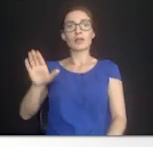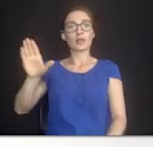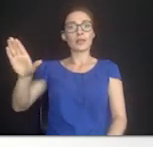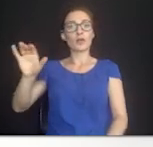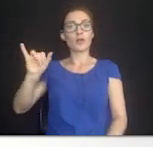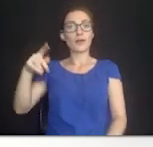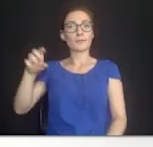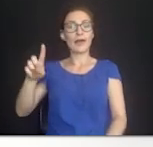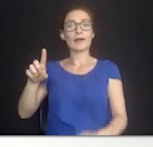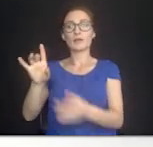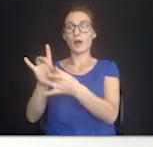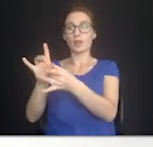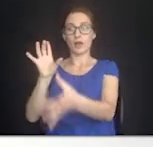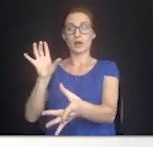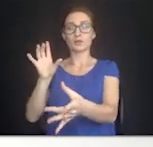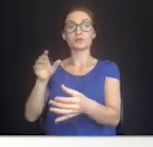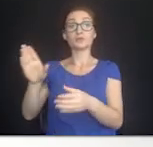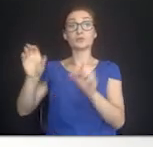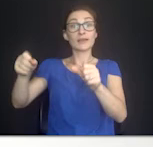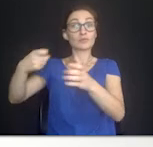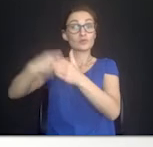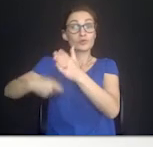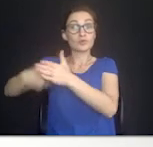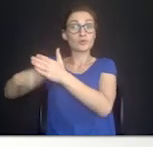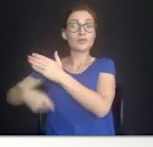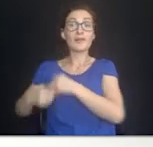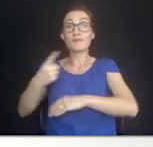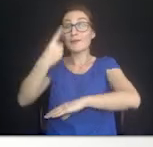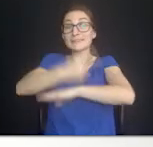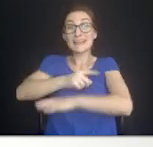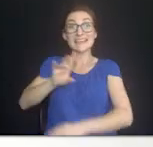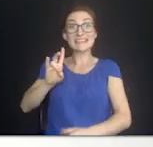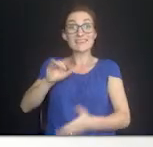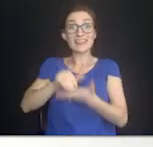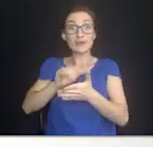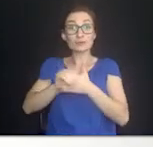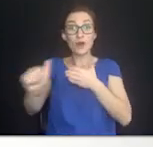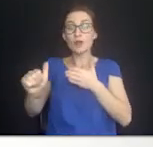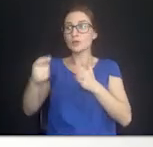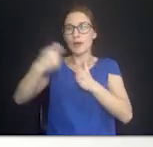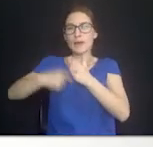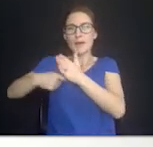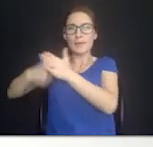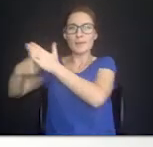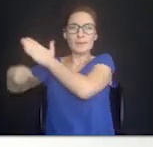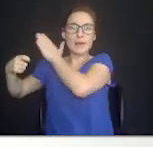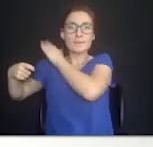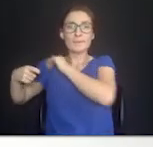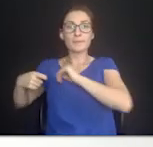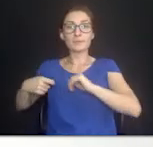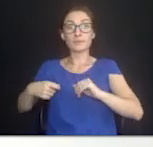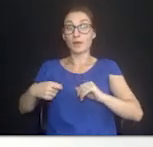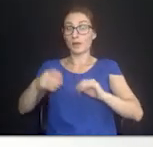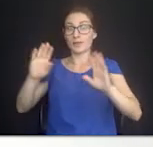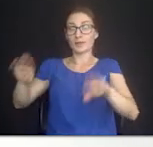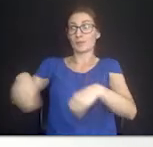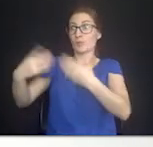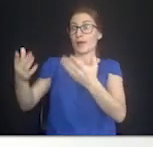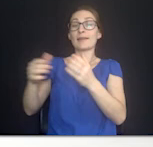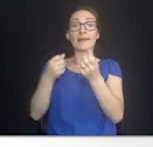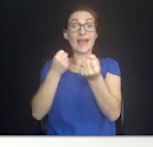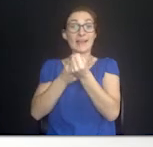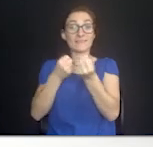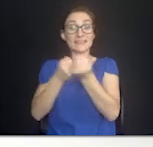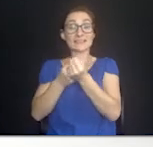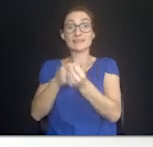ability of it accidentally. One day, $7,000 in charges. They gave their advocacy document to Apple. Apple got